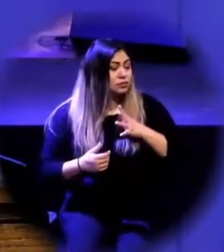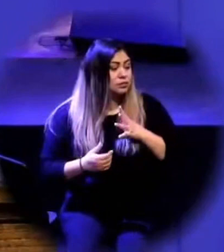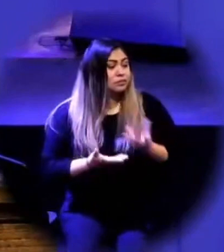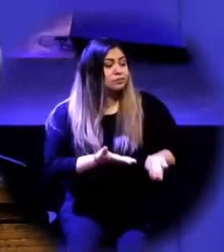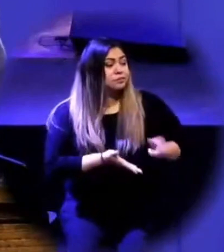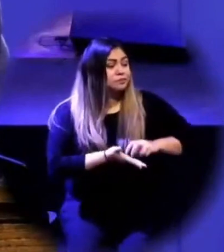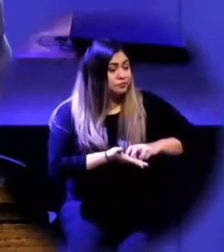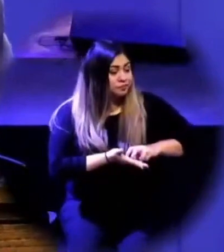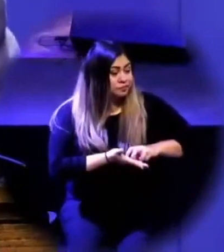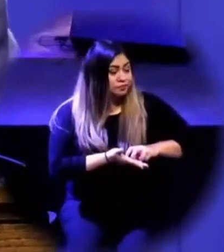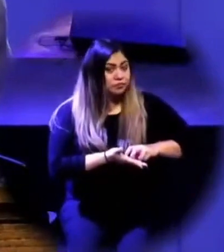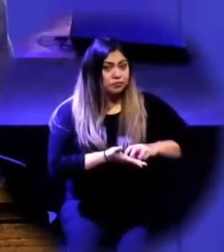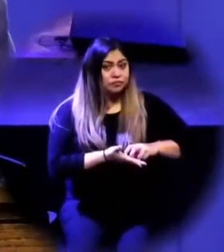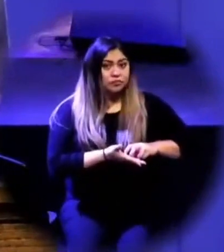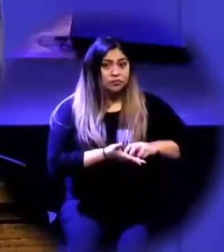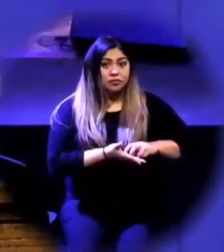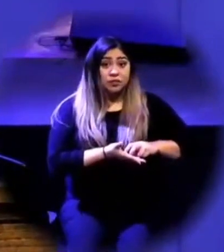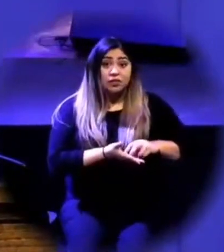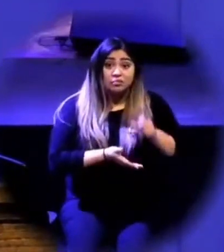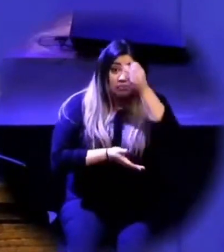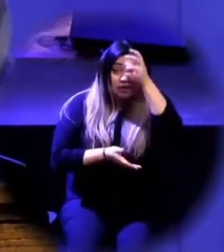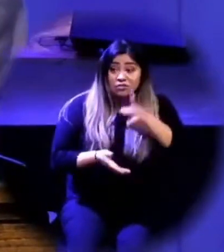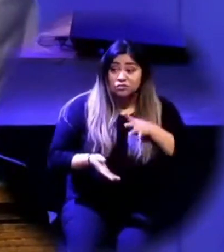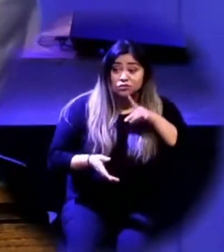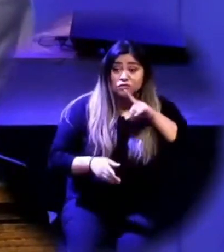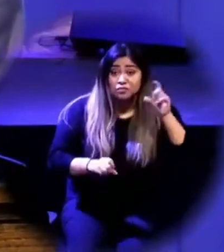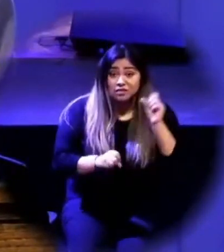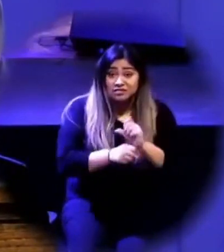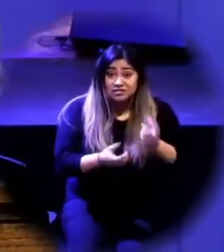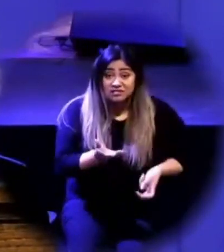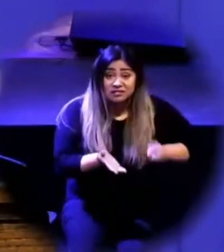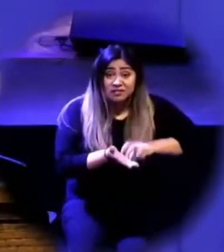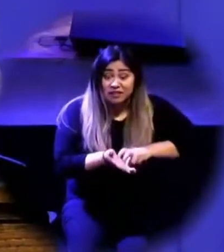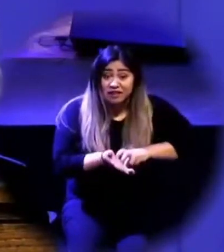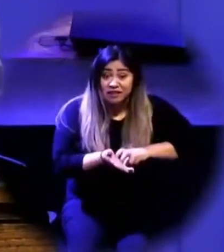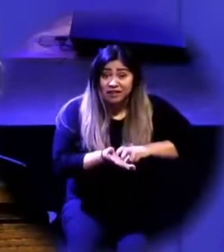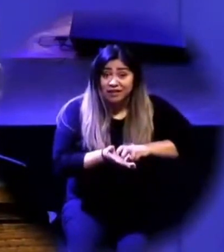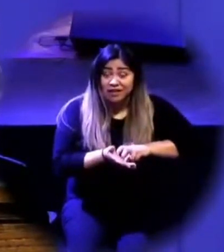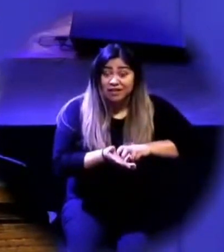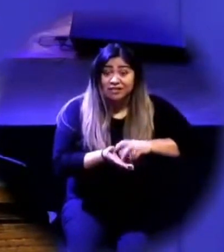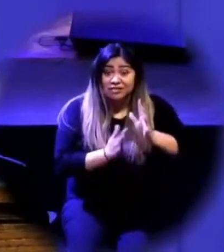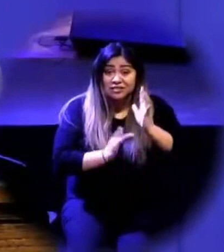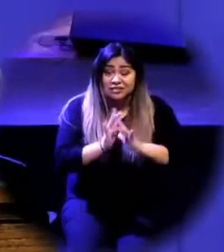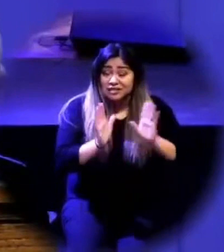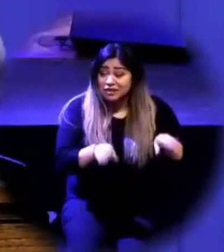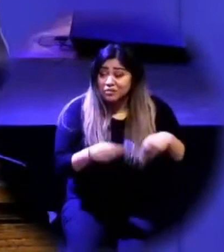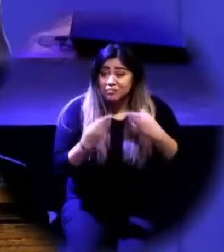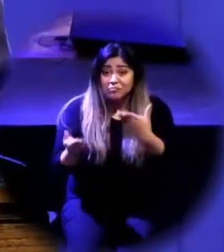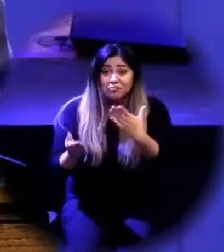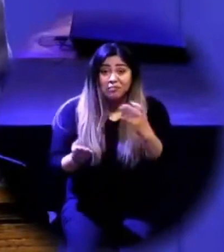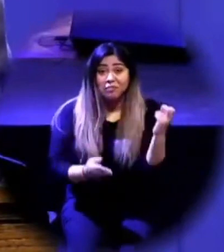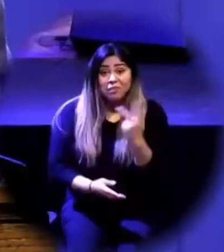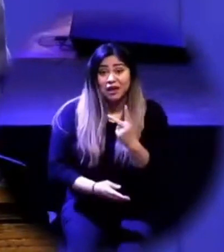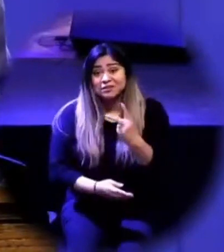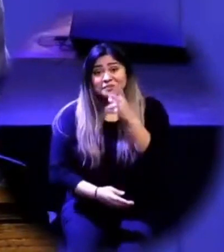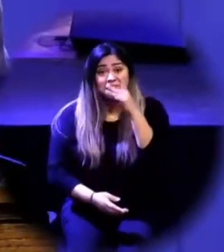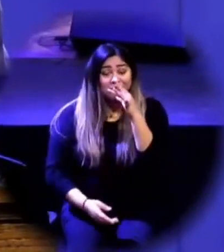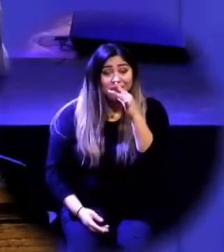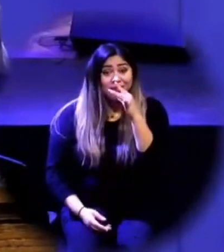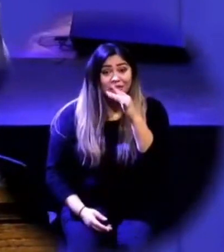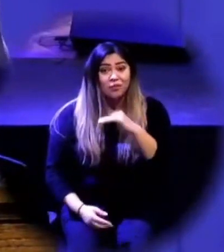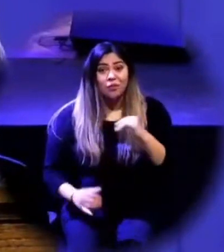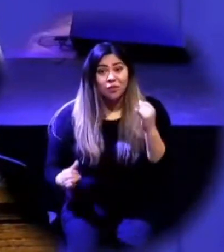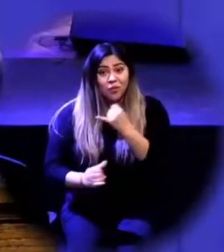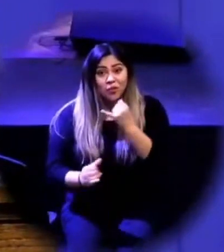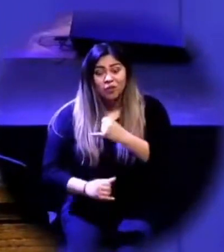Jesus gave him back to his mother. They were all filled with awe and praised God. 'A great prophet has appeared among us,' they